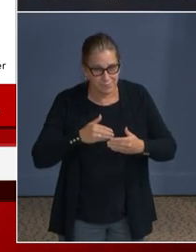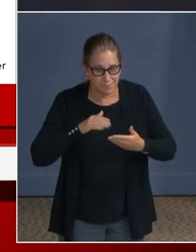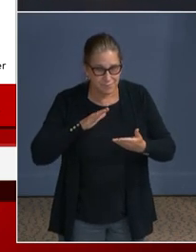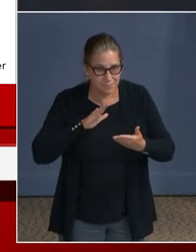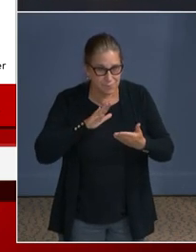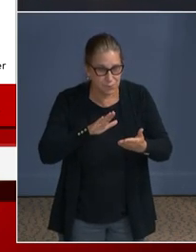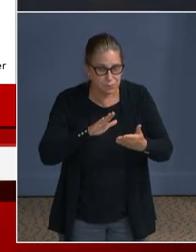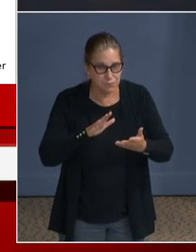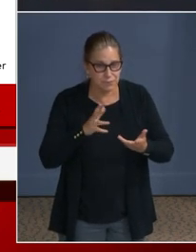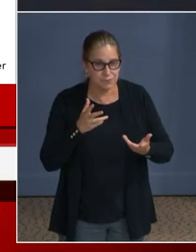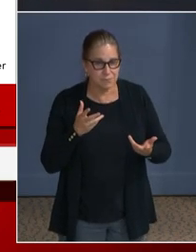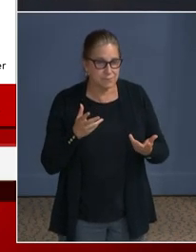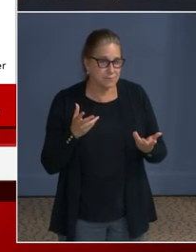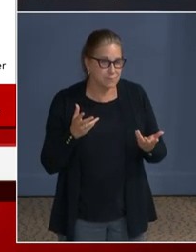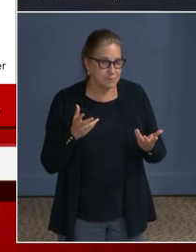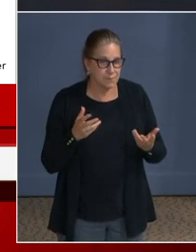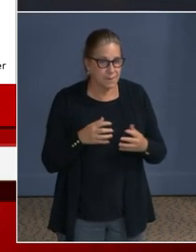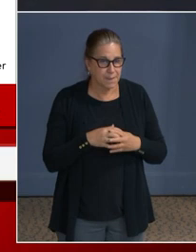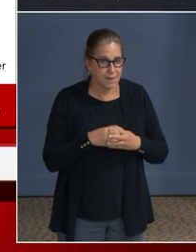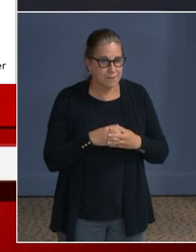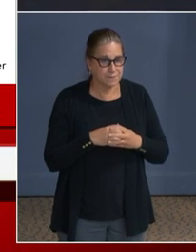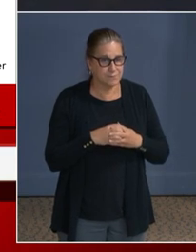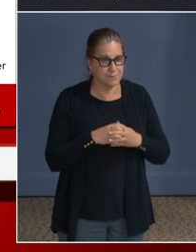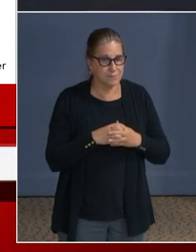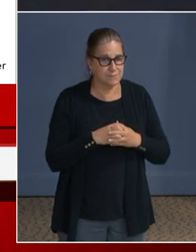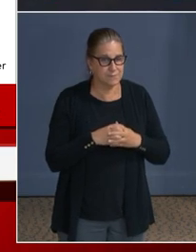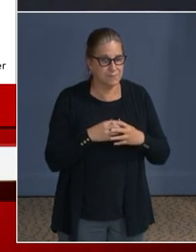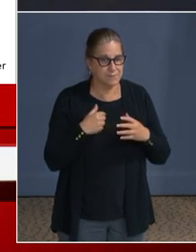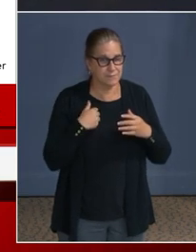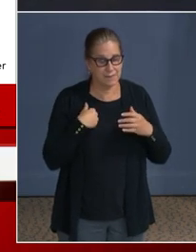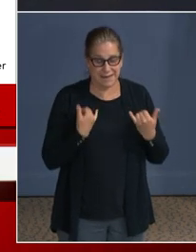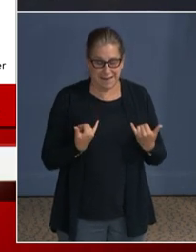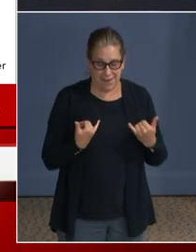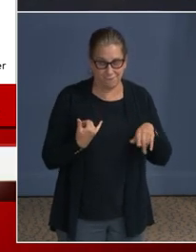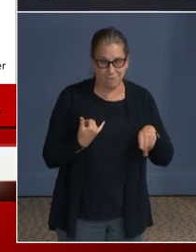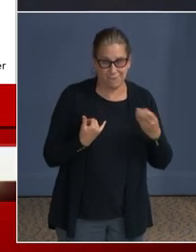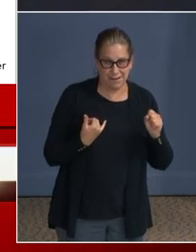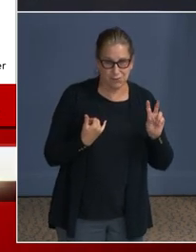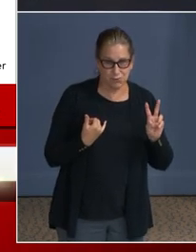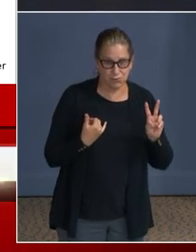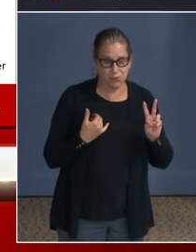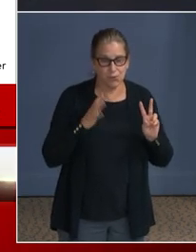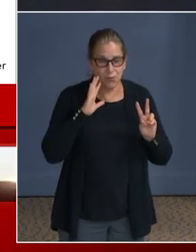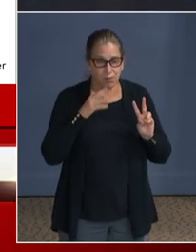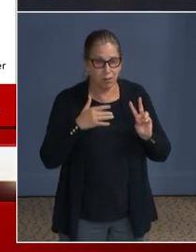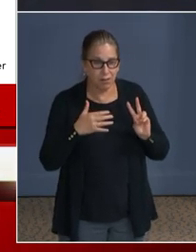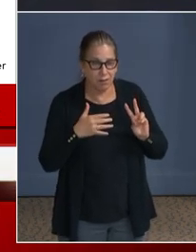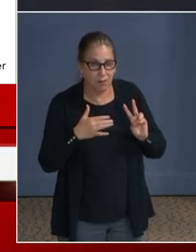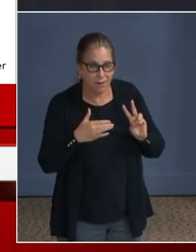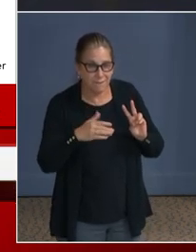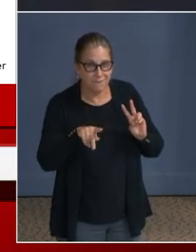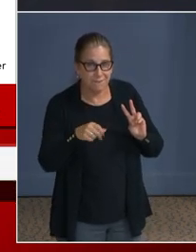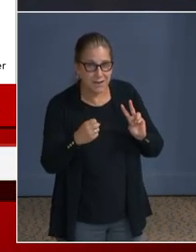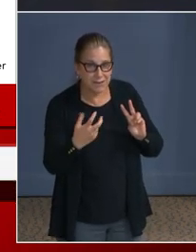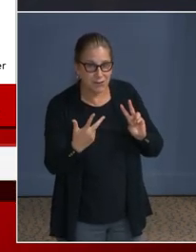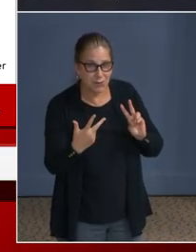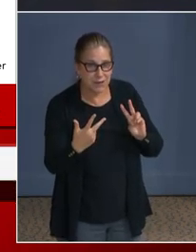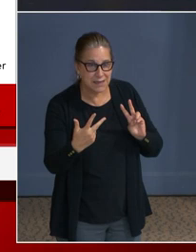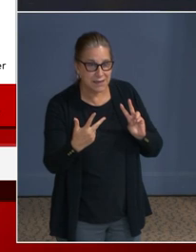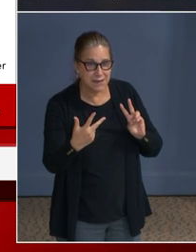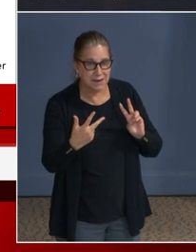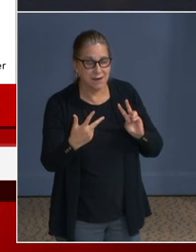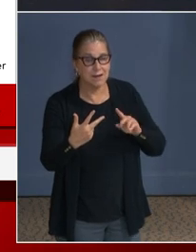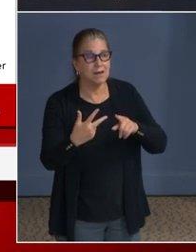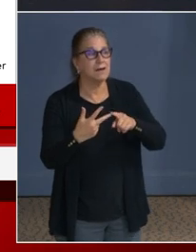we will continue to be in phase 2, we suspect. So in phase 2, all of those activities can